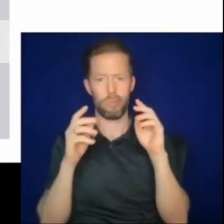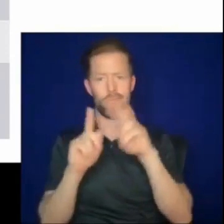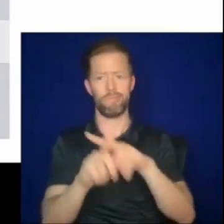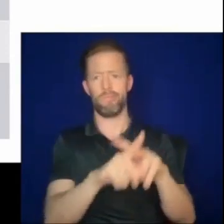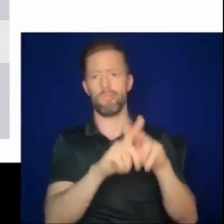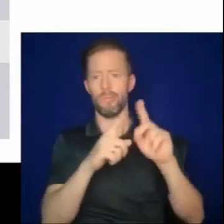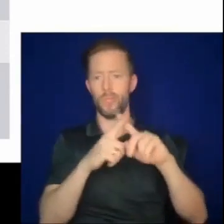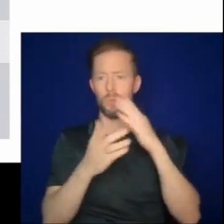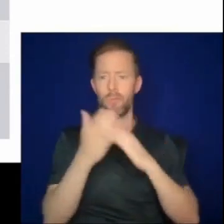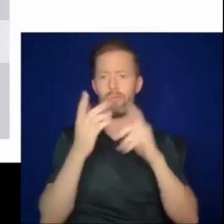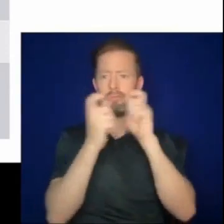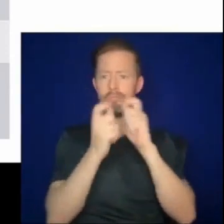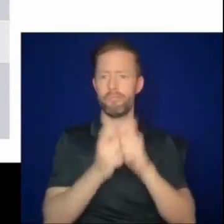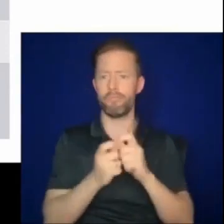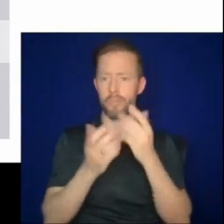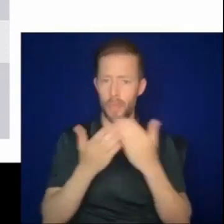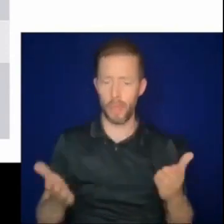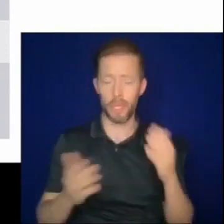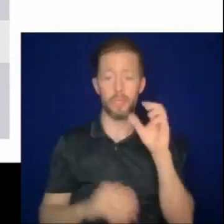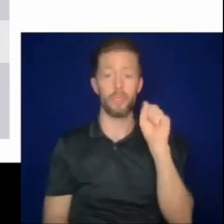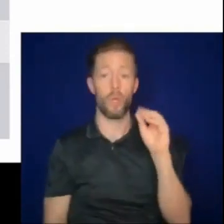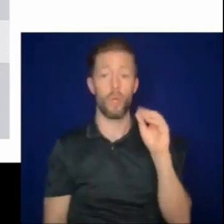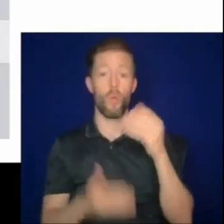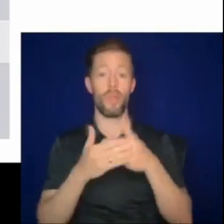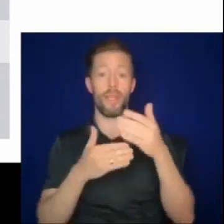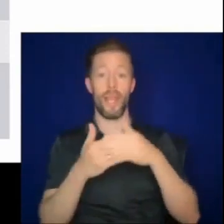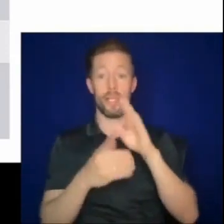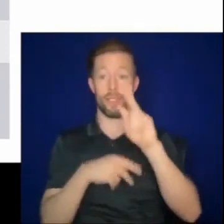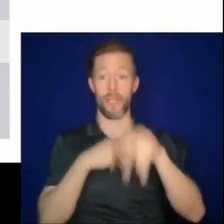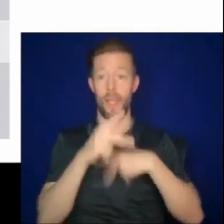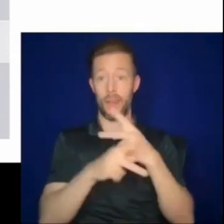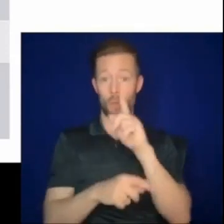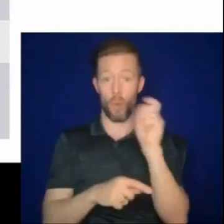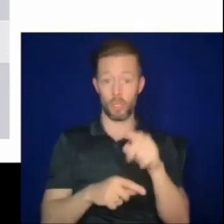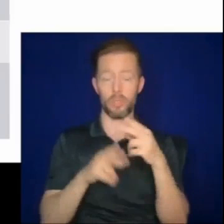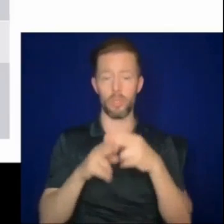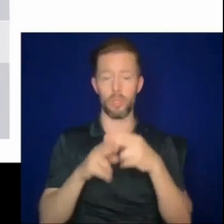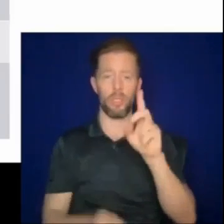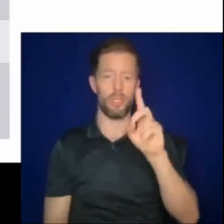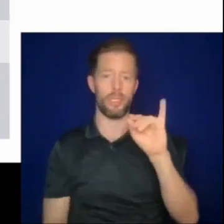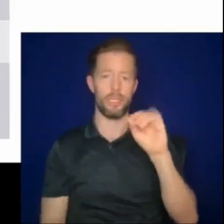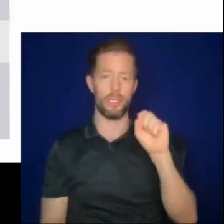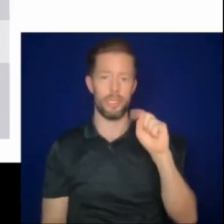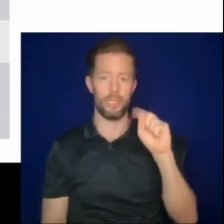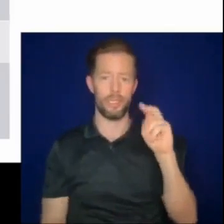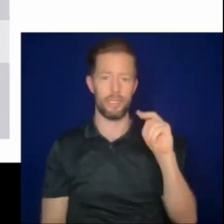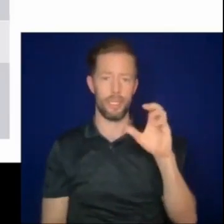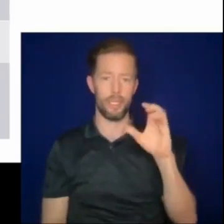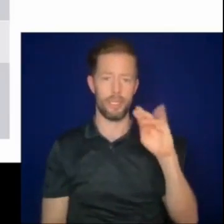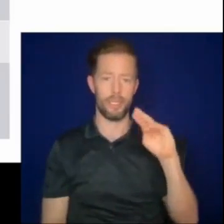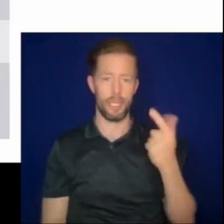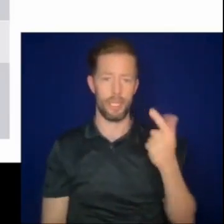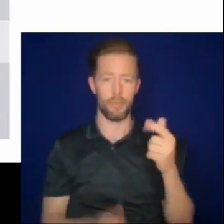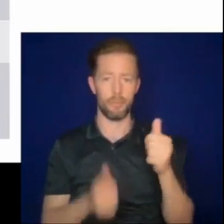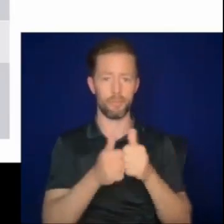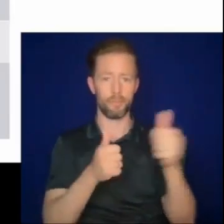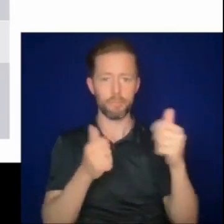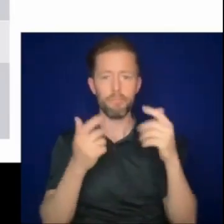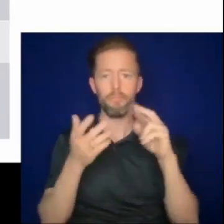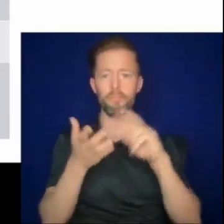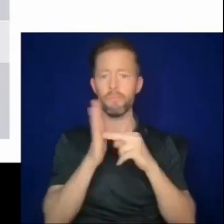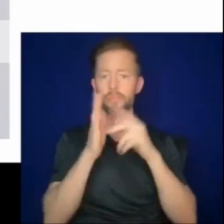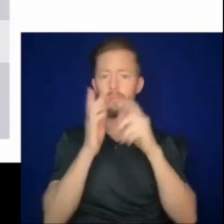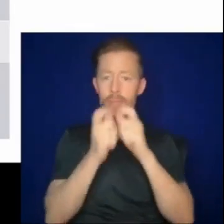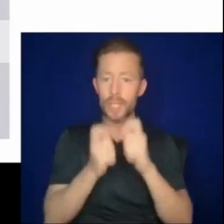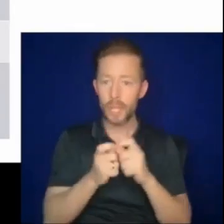those generalizations to some of those specific things. So the next type of question is distancing. So distancing questions are where you're